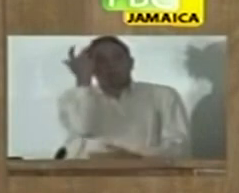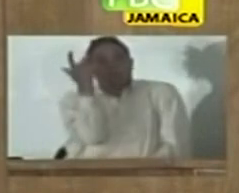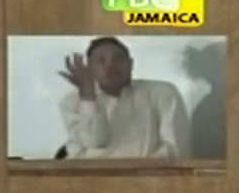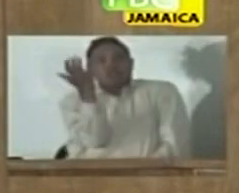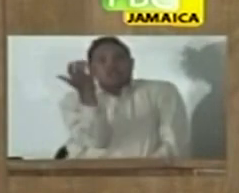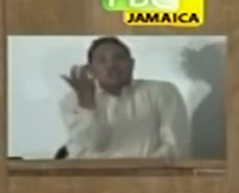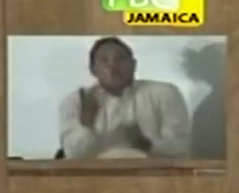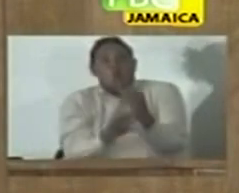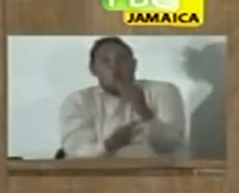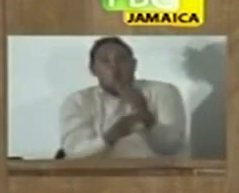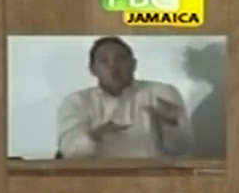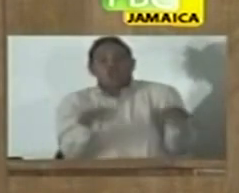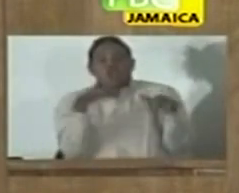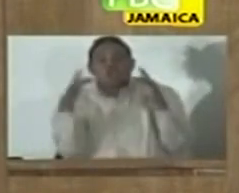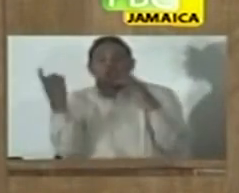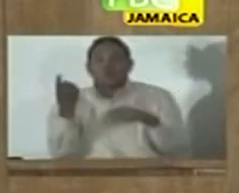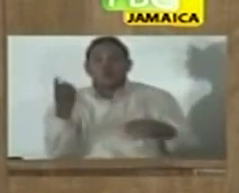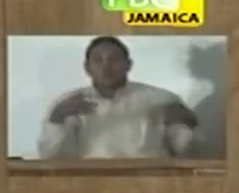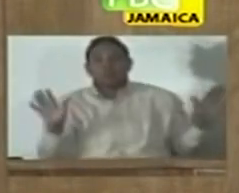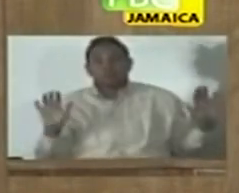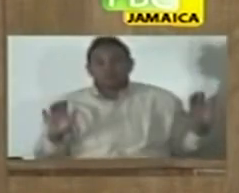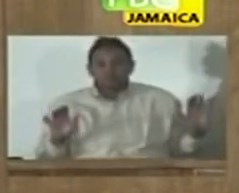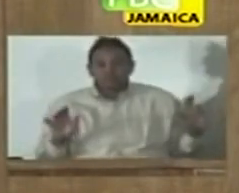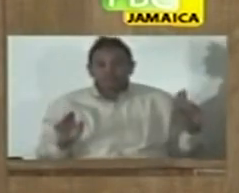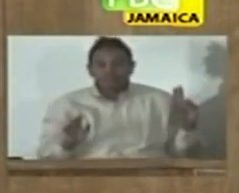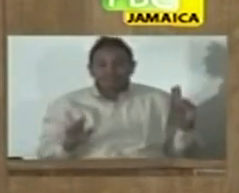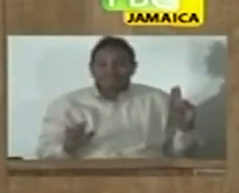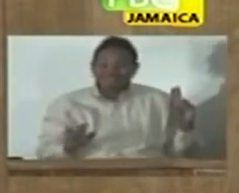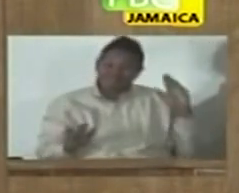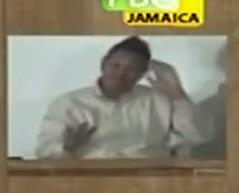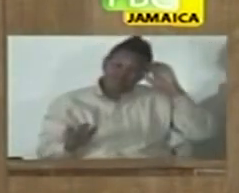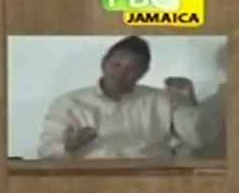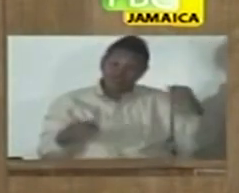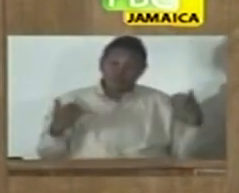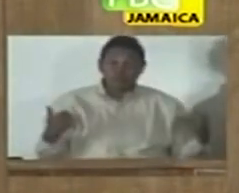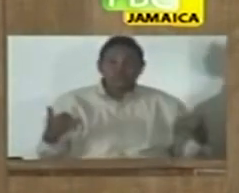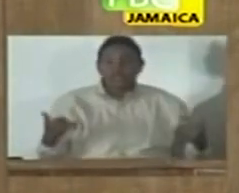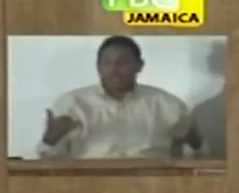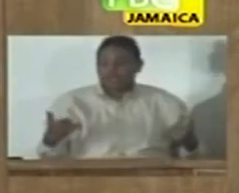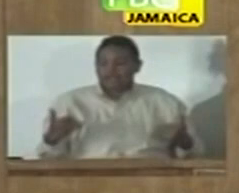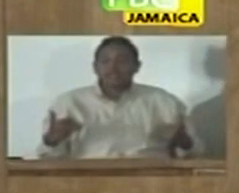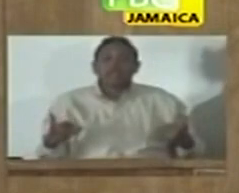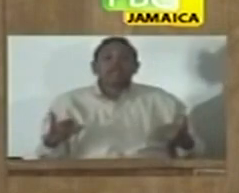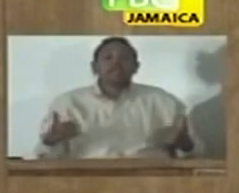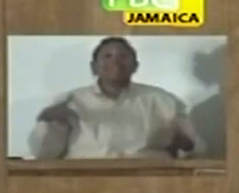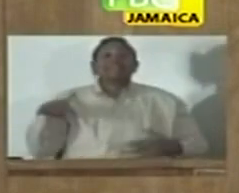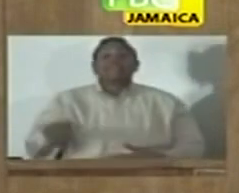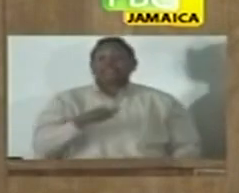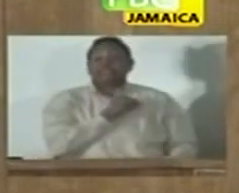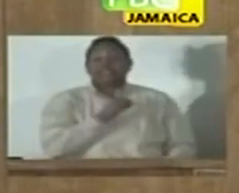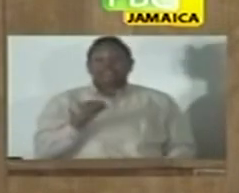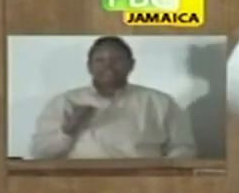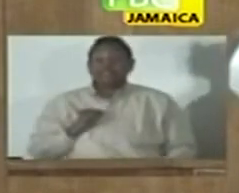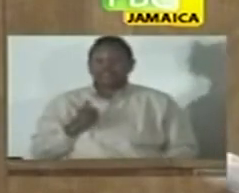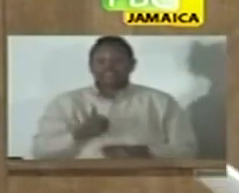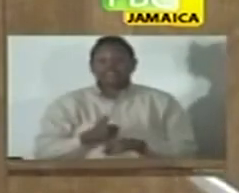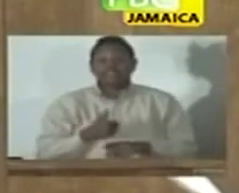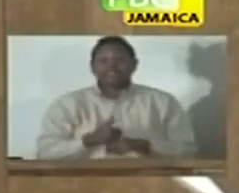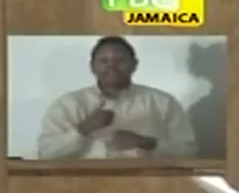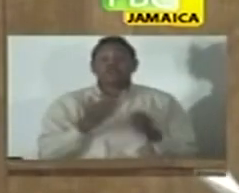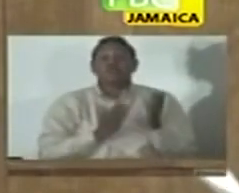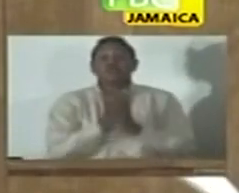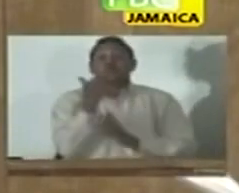oil. Mr. President, today, this Senate, through this